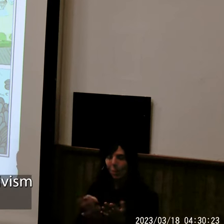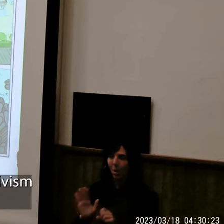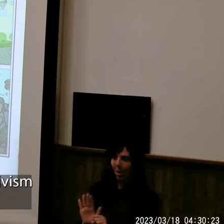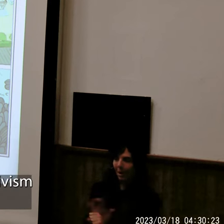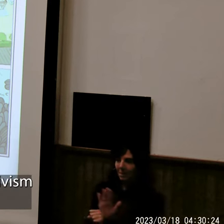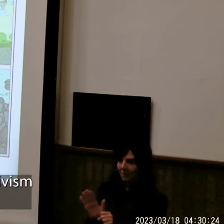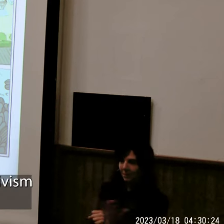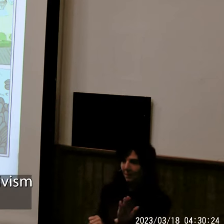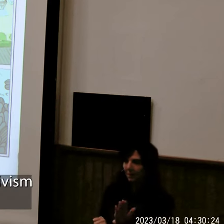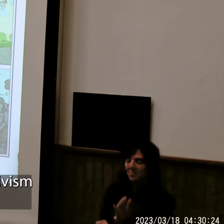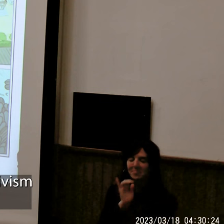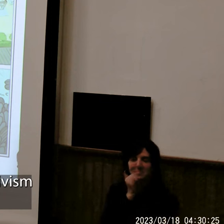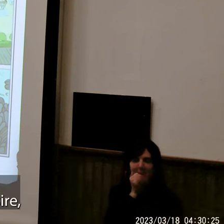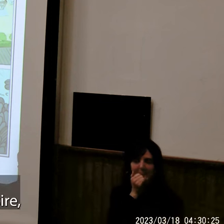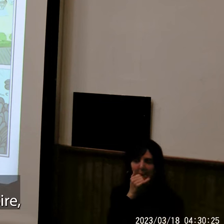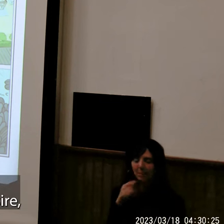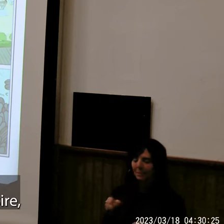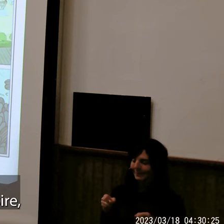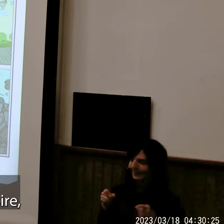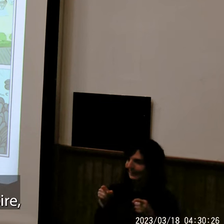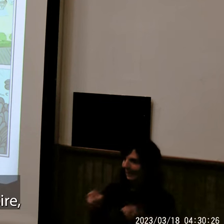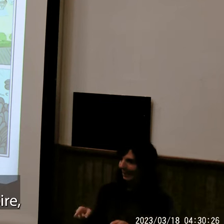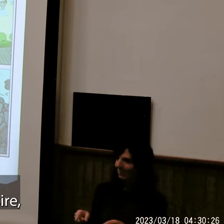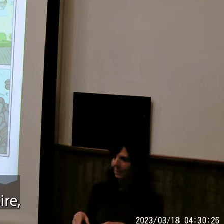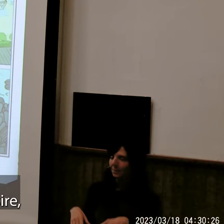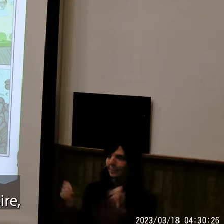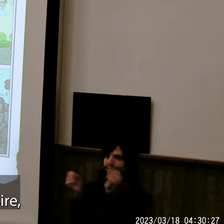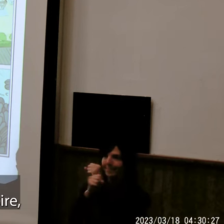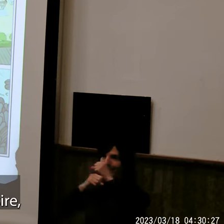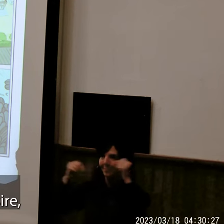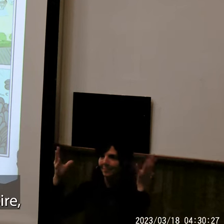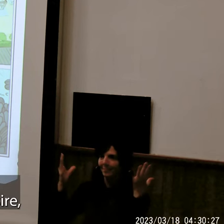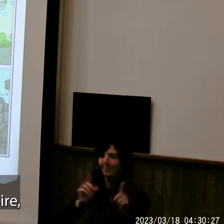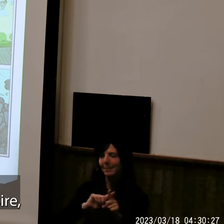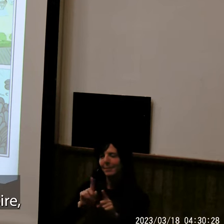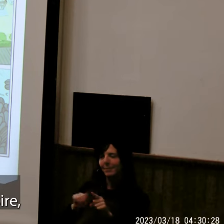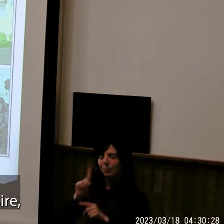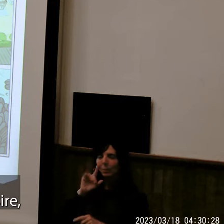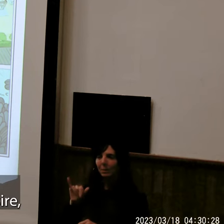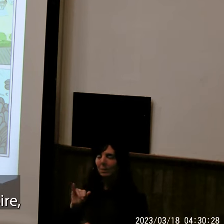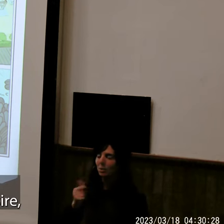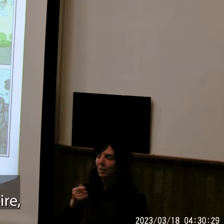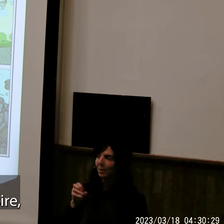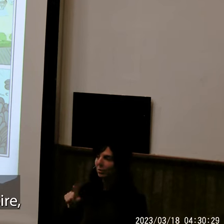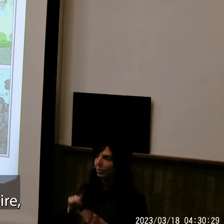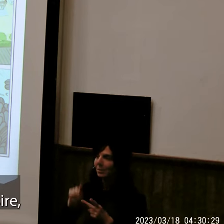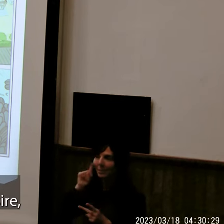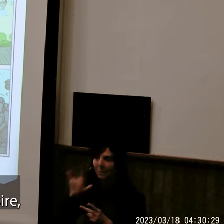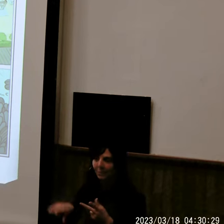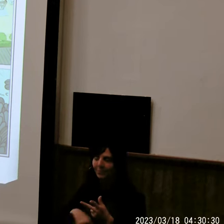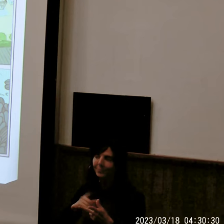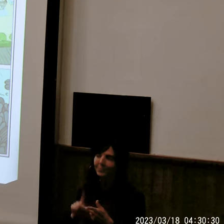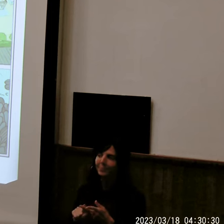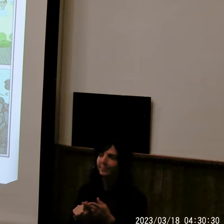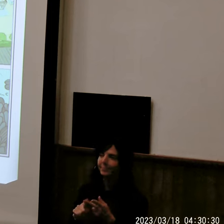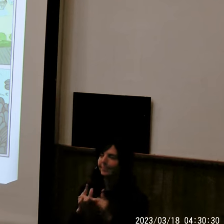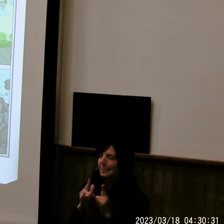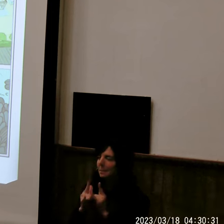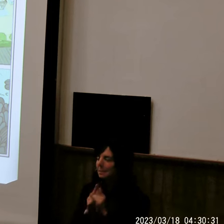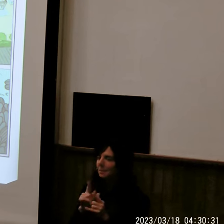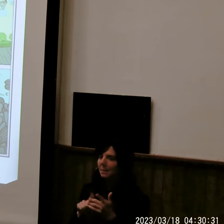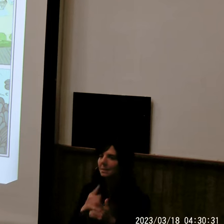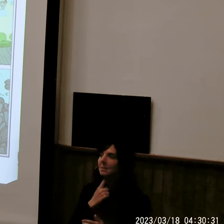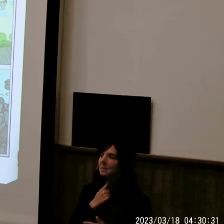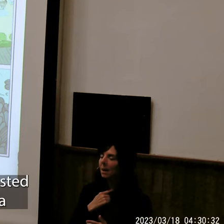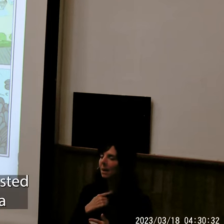activism always goes hand in hand with reimagining possibilities of gender, sexuality, intimacy, and desire.